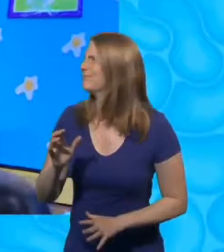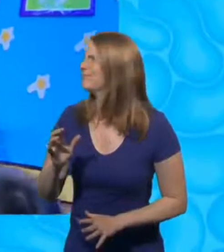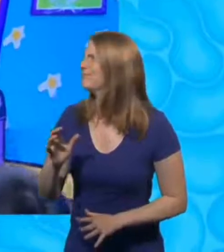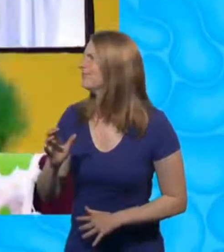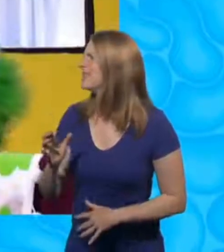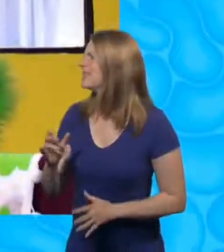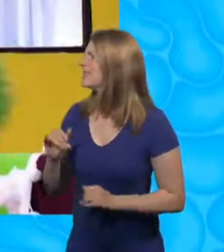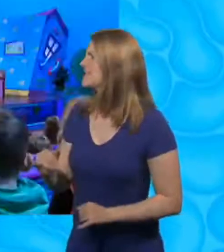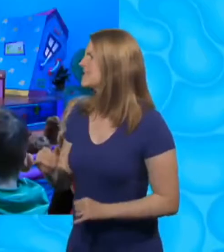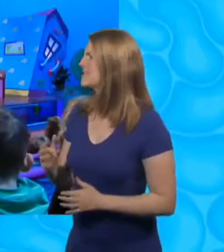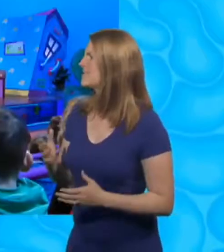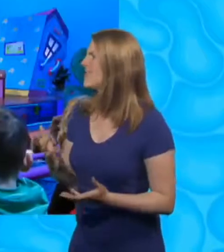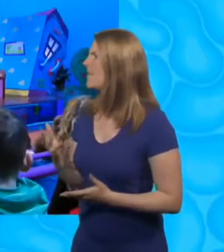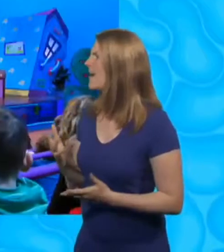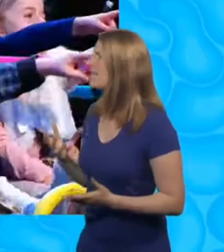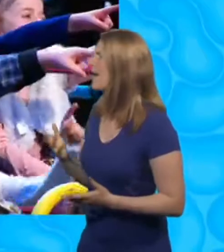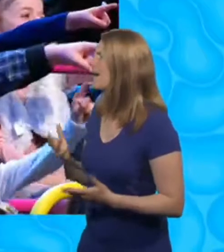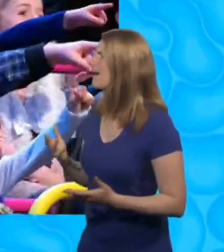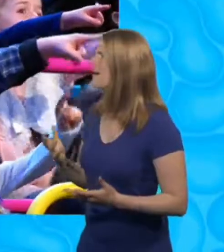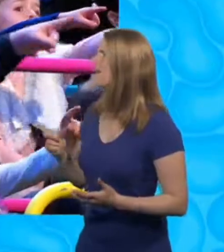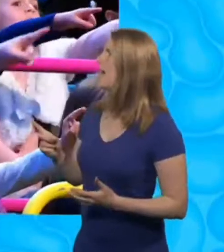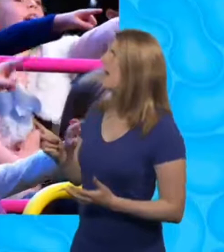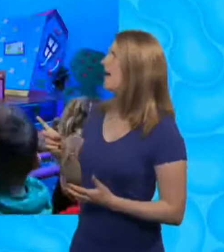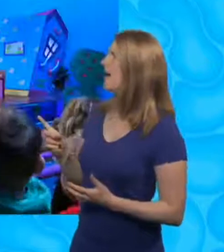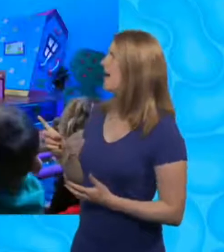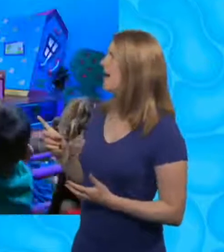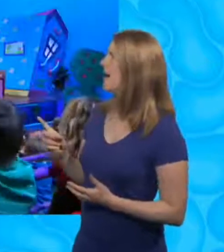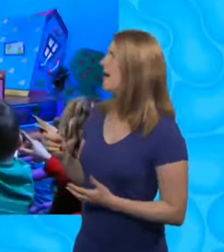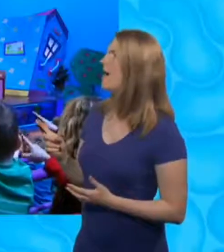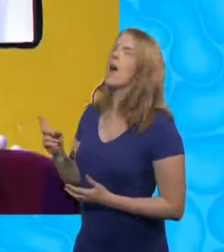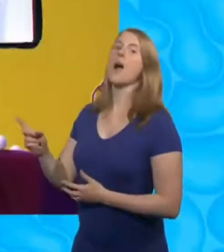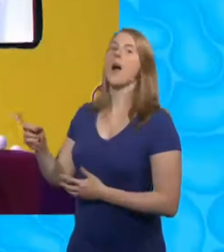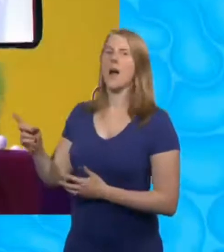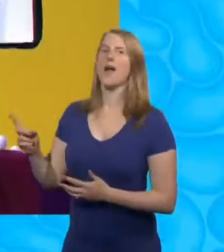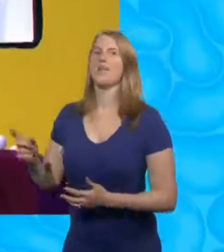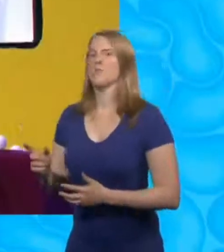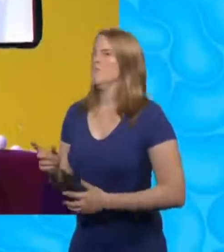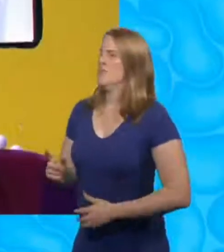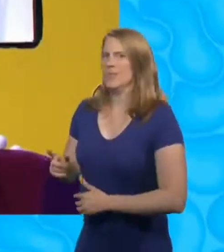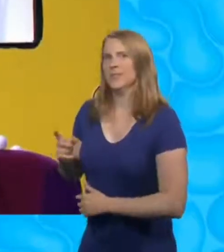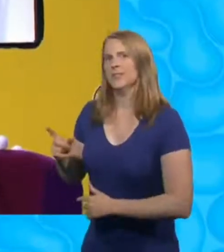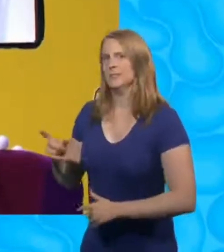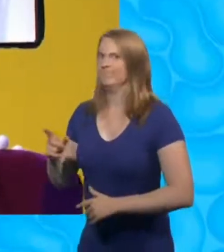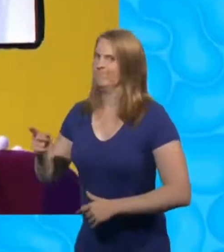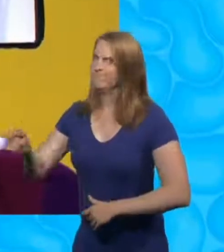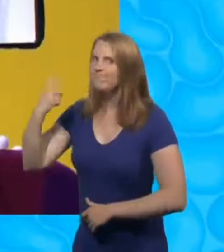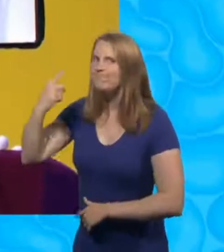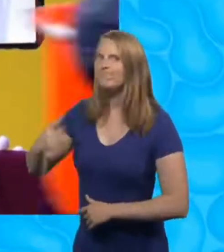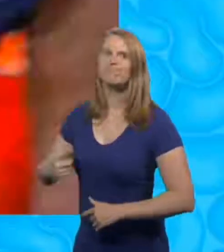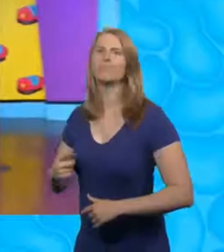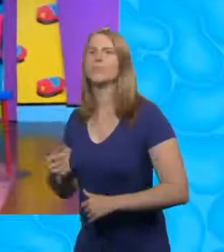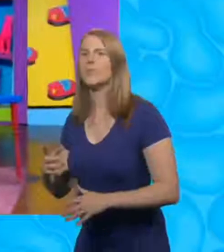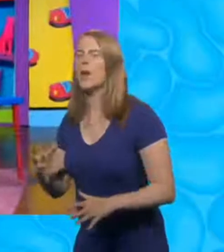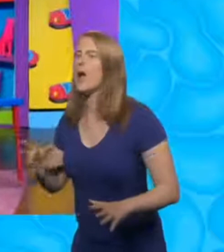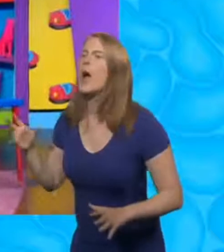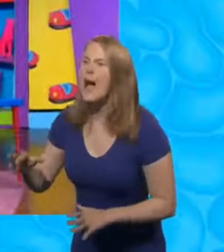I don't believe it! Where is she? Have you seen her? Where? Ooh, she's over there. Right, OK, I'll get her. Little Monster, come